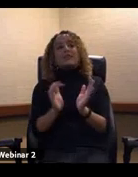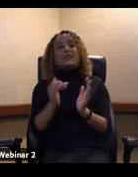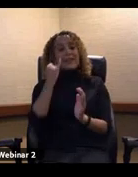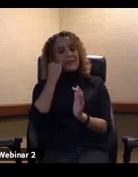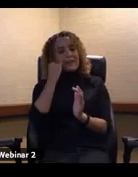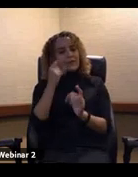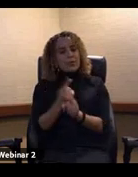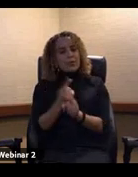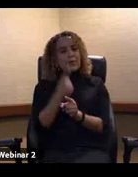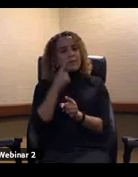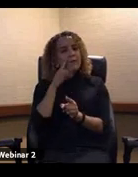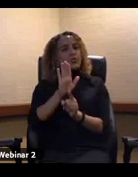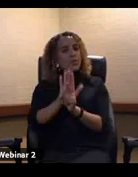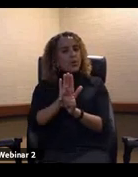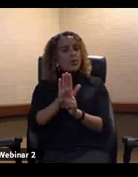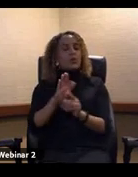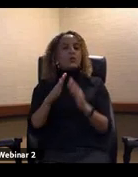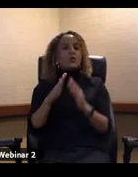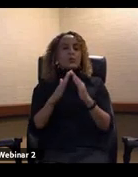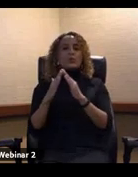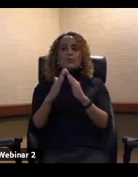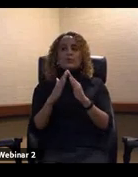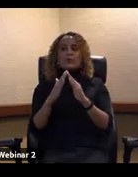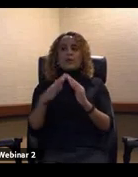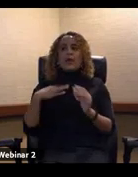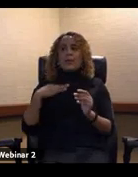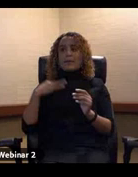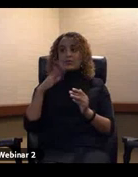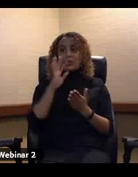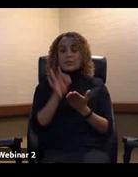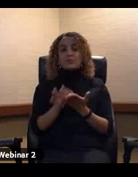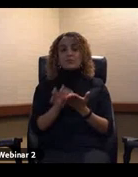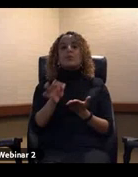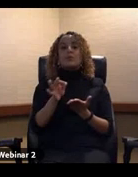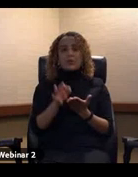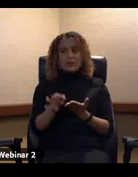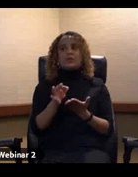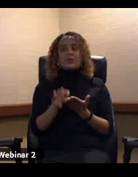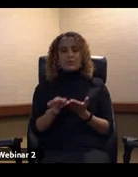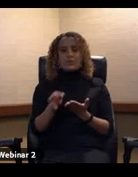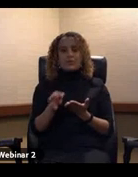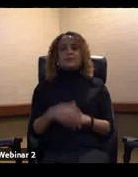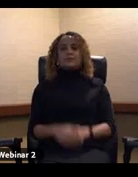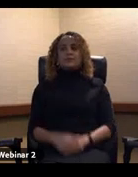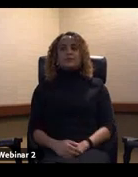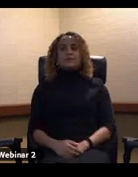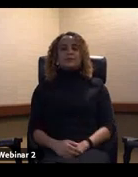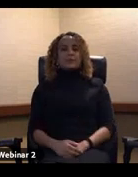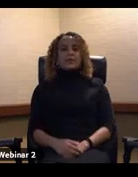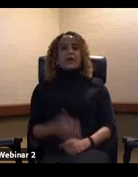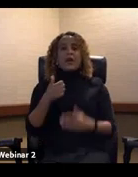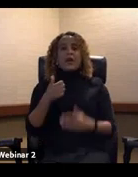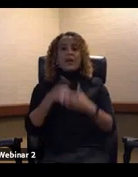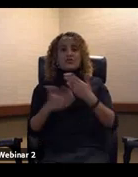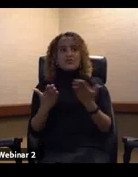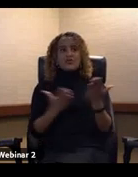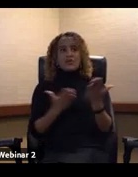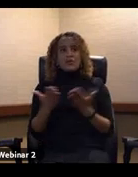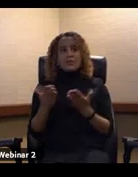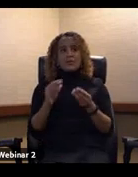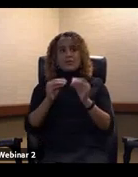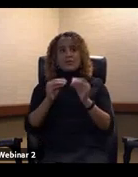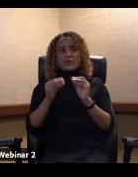is appropriate for your community. Applications will not be scored any differently regardless of what's ultimately decided. The Underserved program